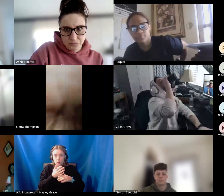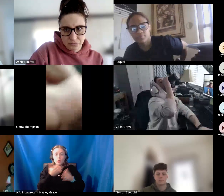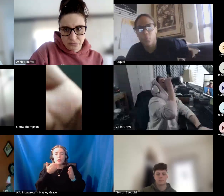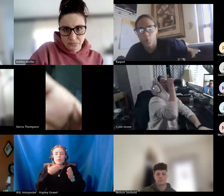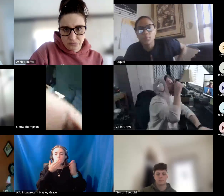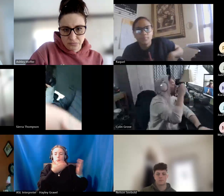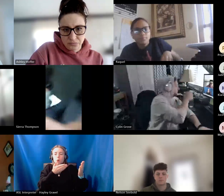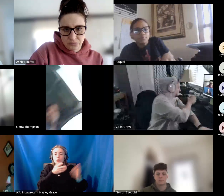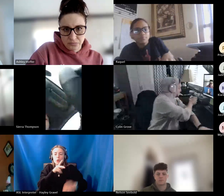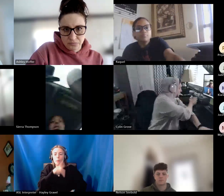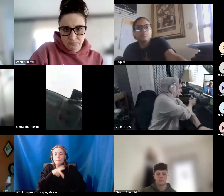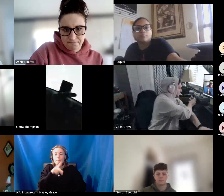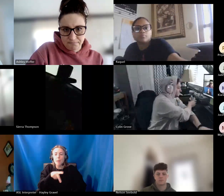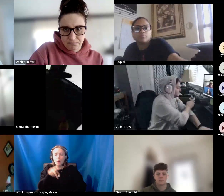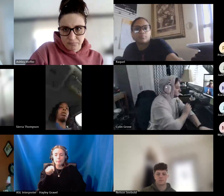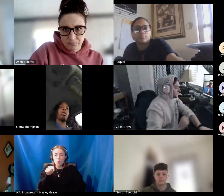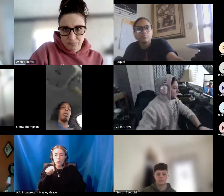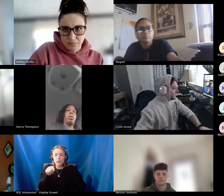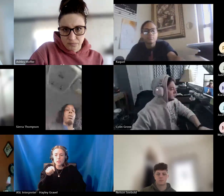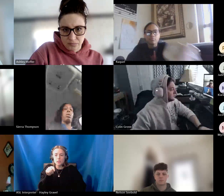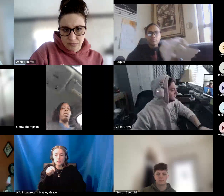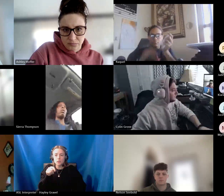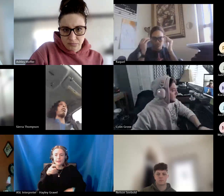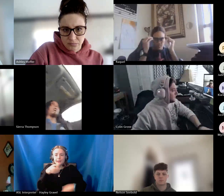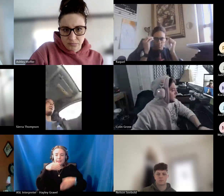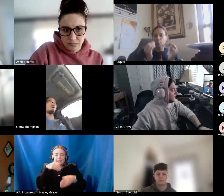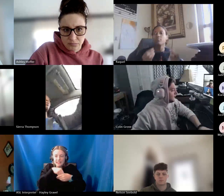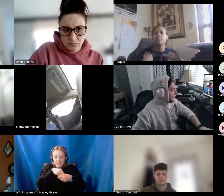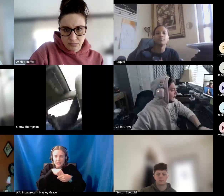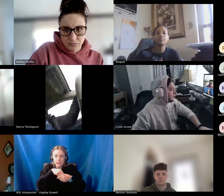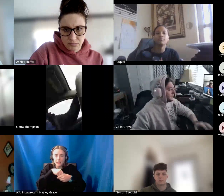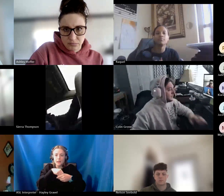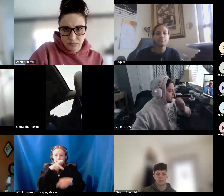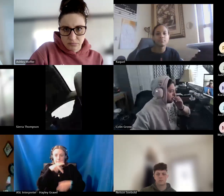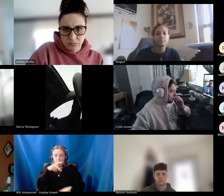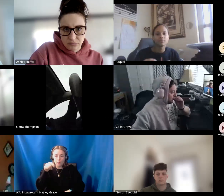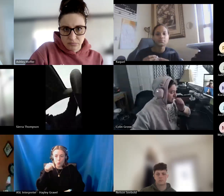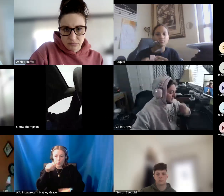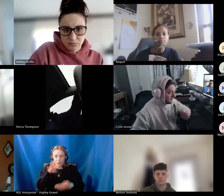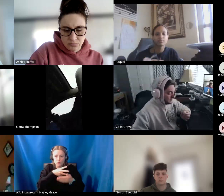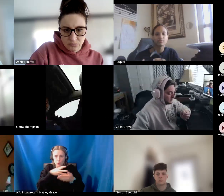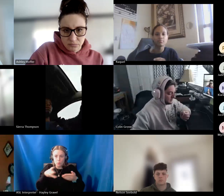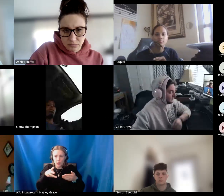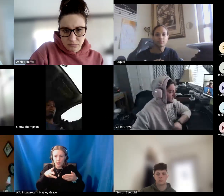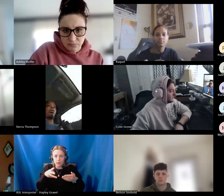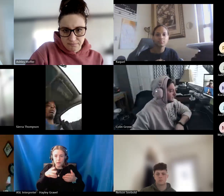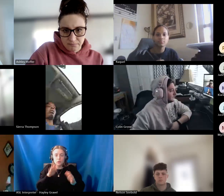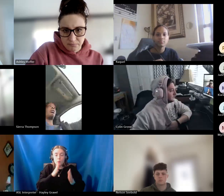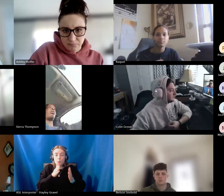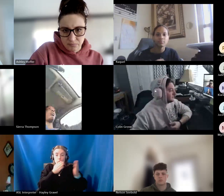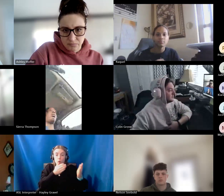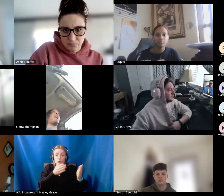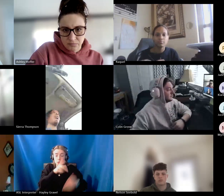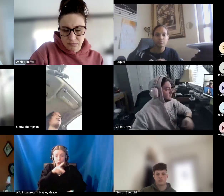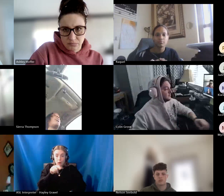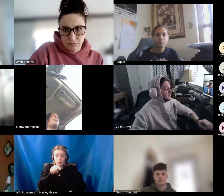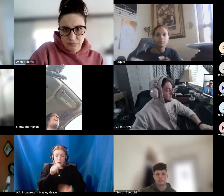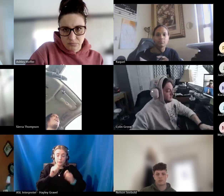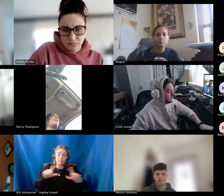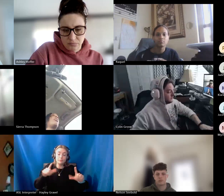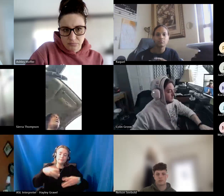Someone else have a question? So if someone else has a question, I can't see your name, so just unmute and ask if you have a question.